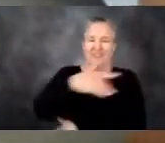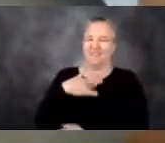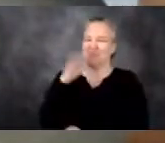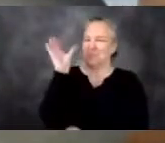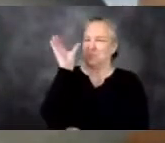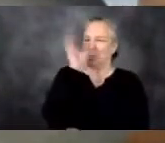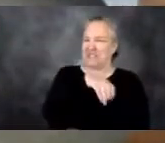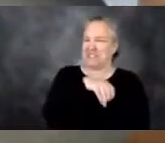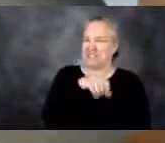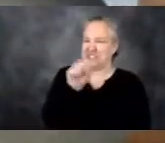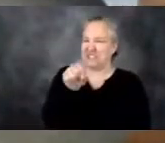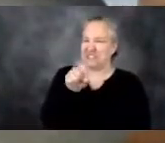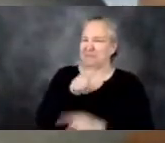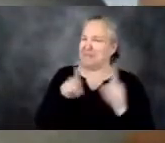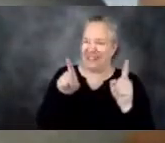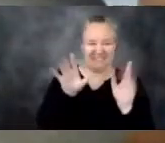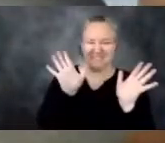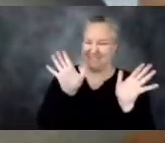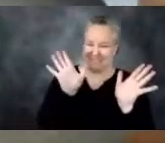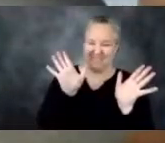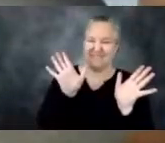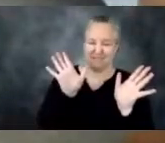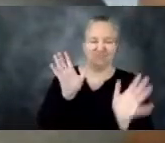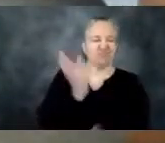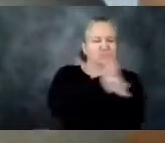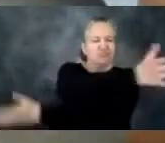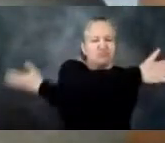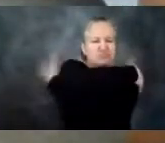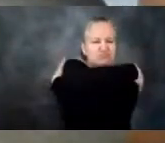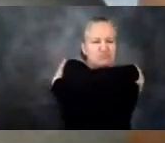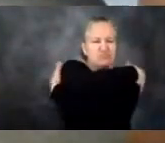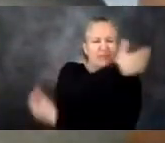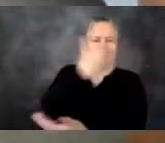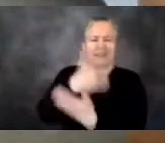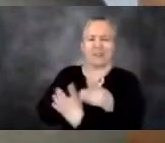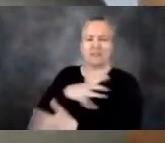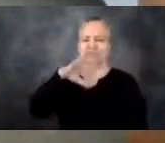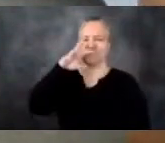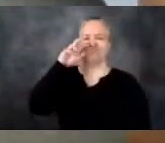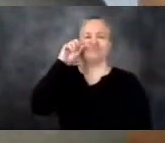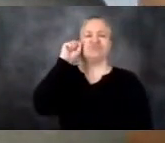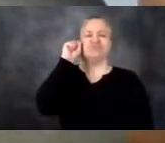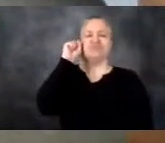It does every time. But again, take those hands across those shoulder blades. Big breath, inhale